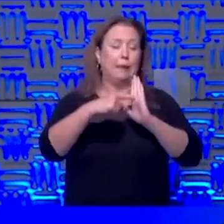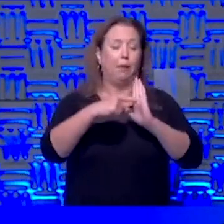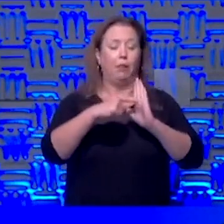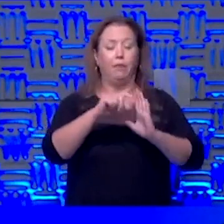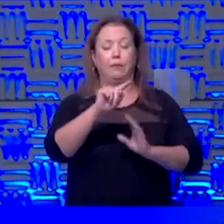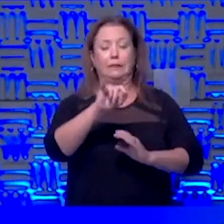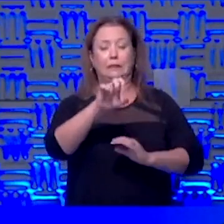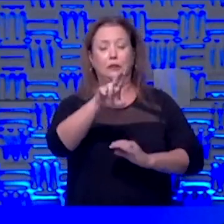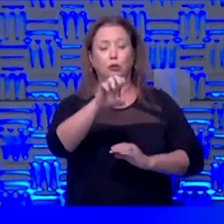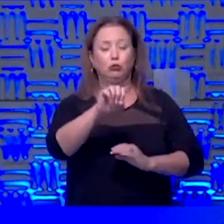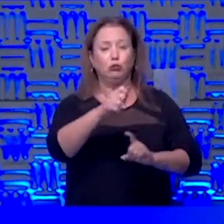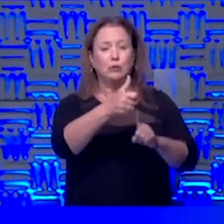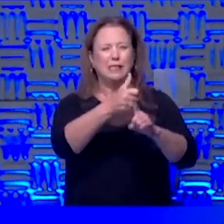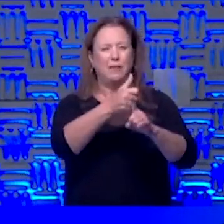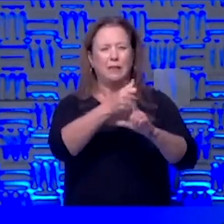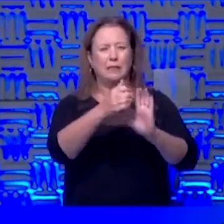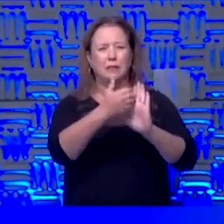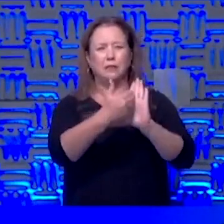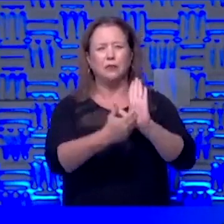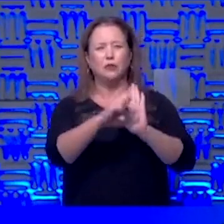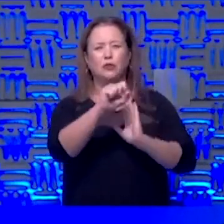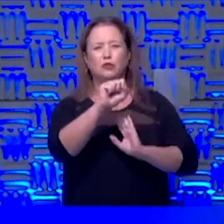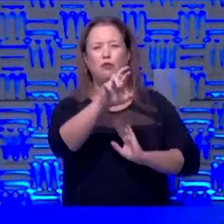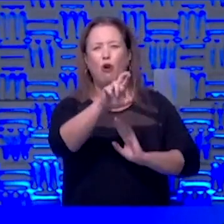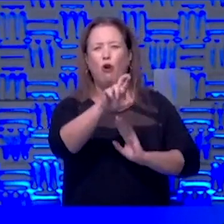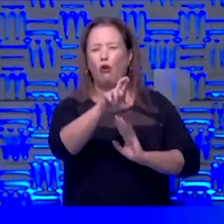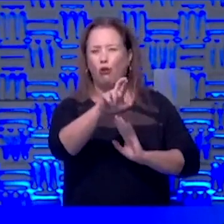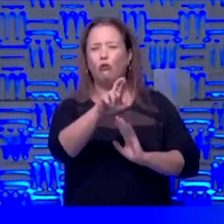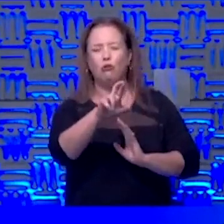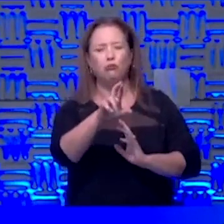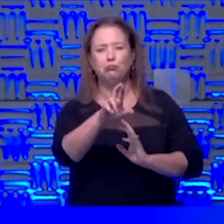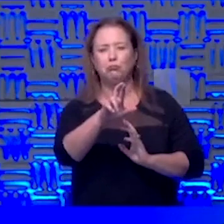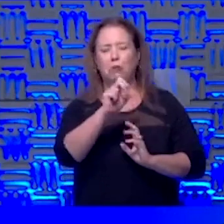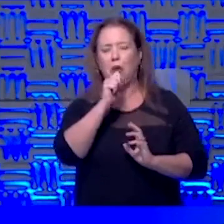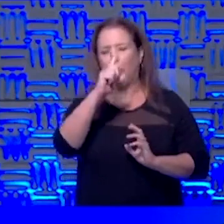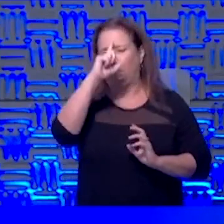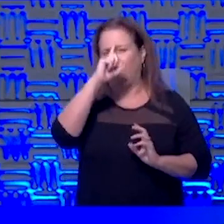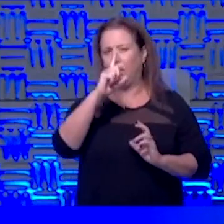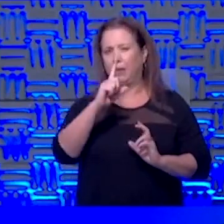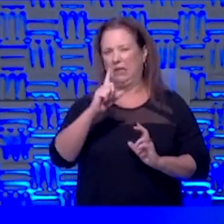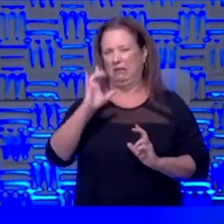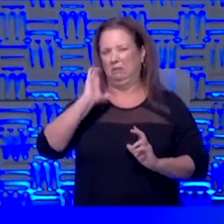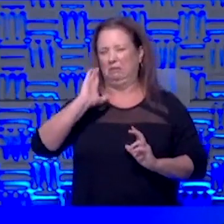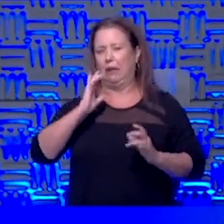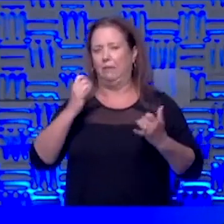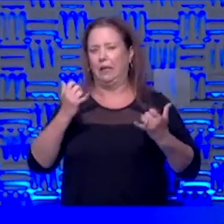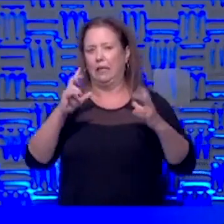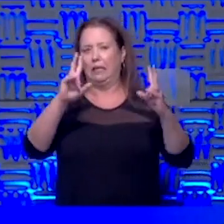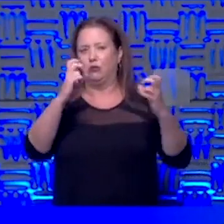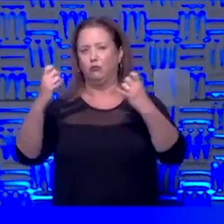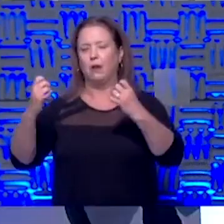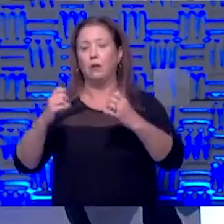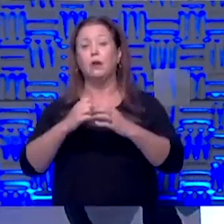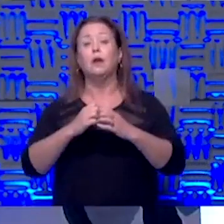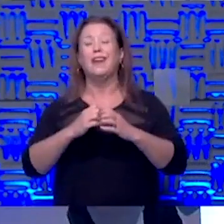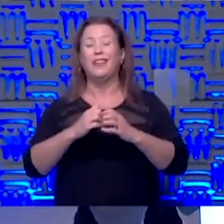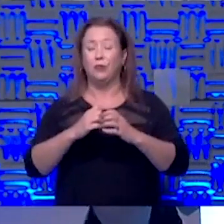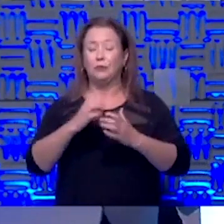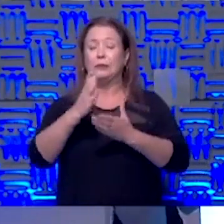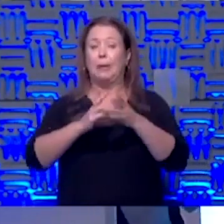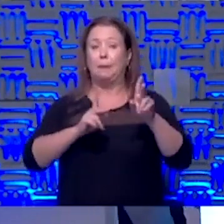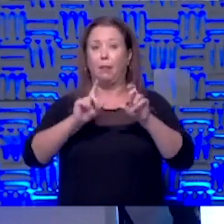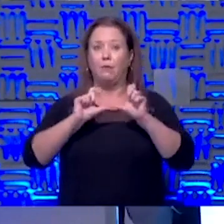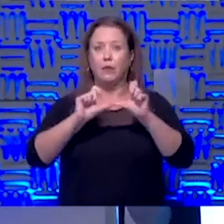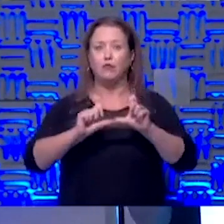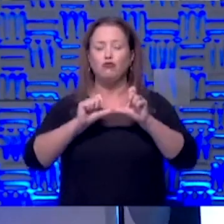nature, I wouldn't think just that procedure or that problem back then especially would have an issue right now. There are people who have a congenital defect in which they